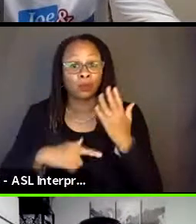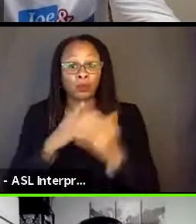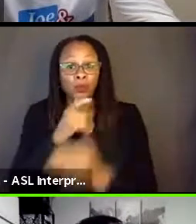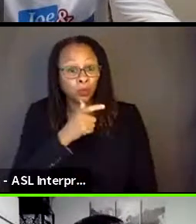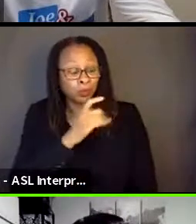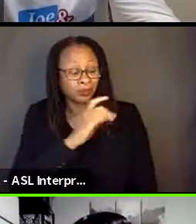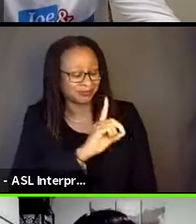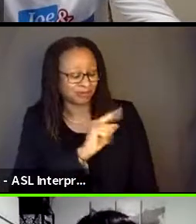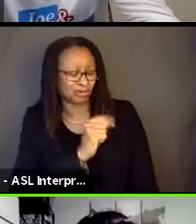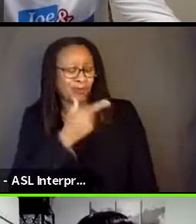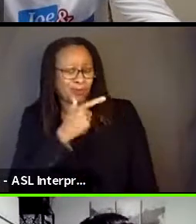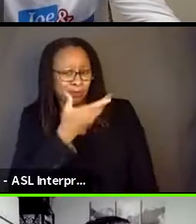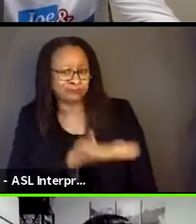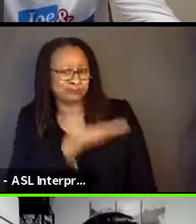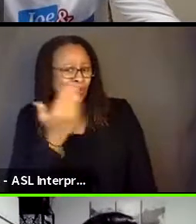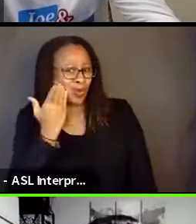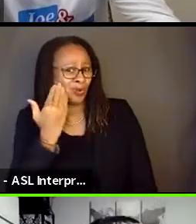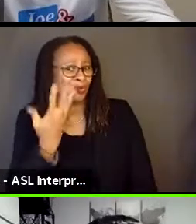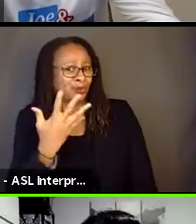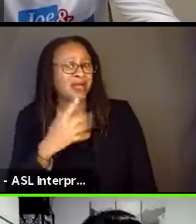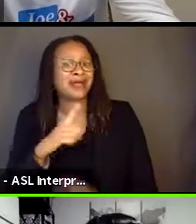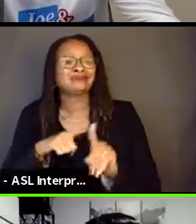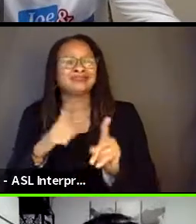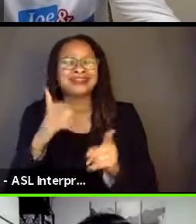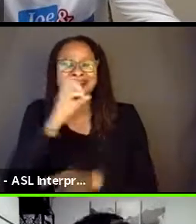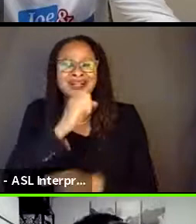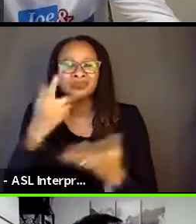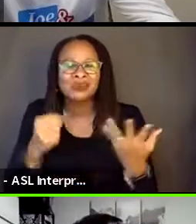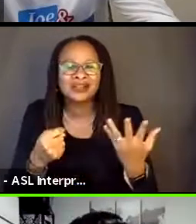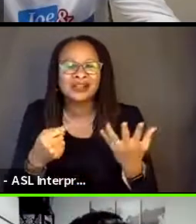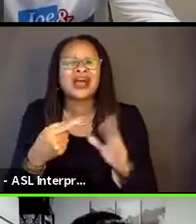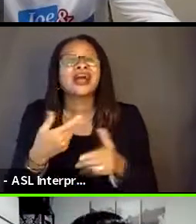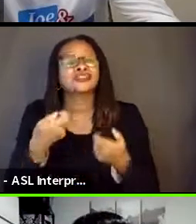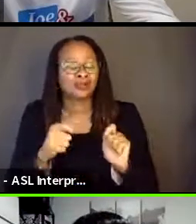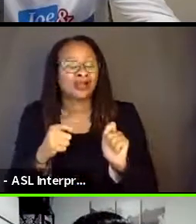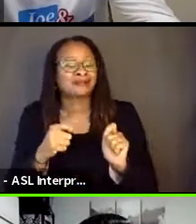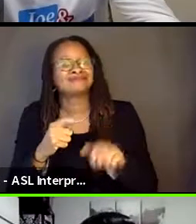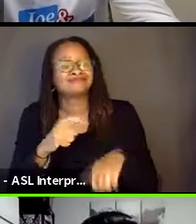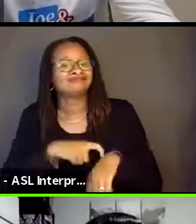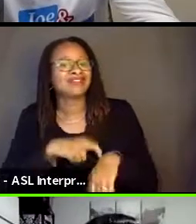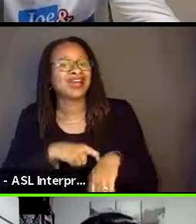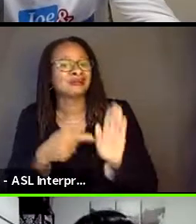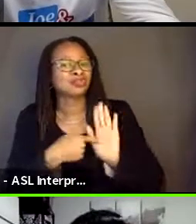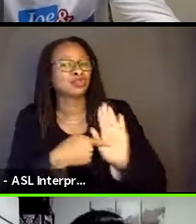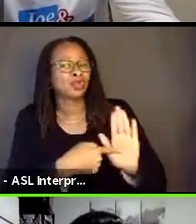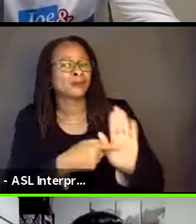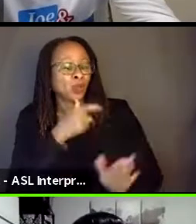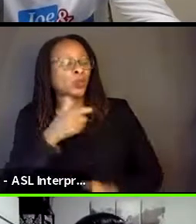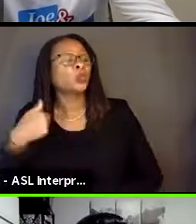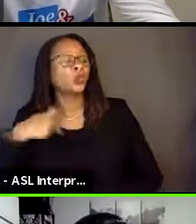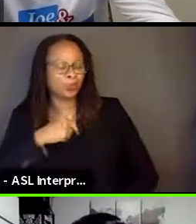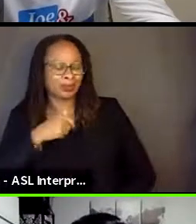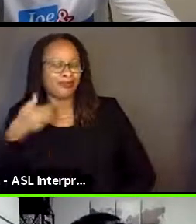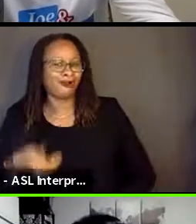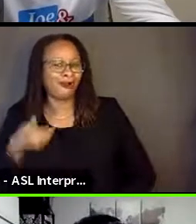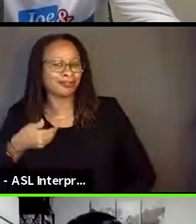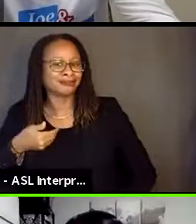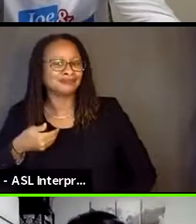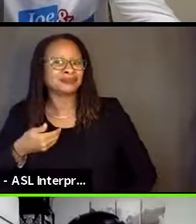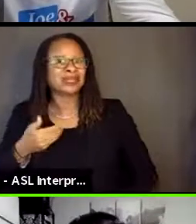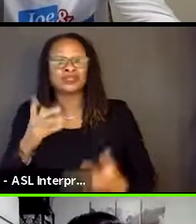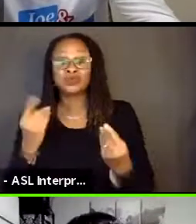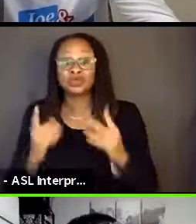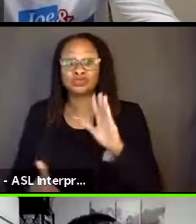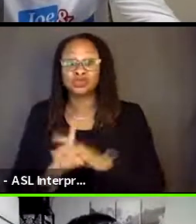is. But guess what? It's time to show him who we are by showing out this election for Joe Biden